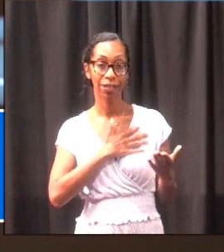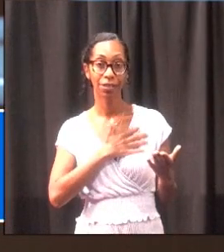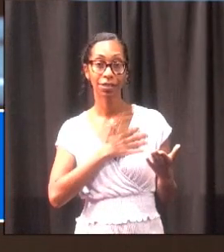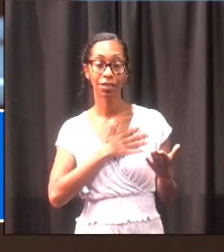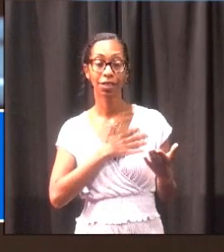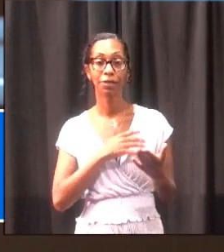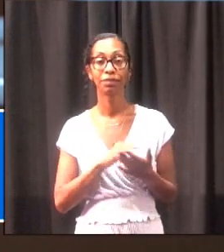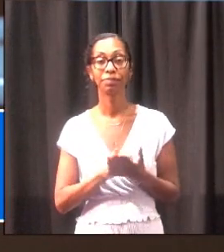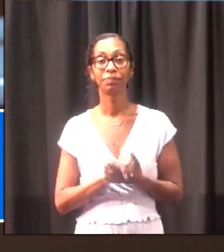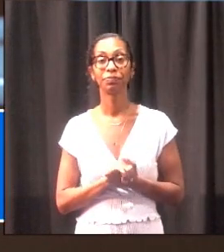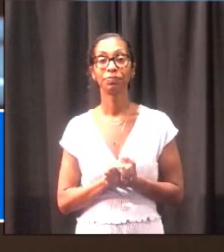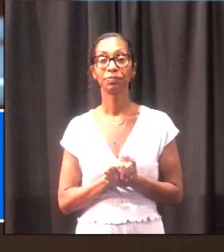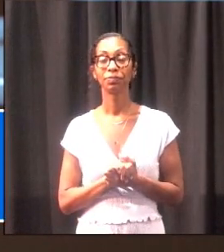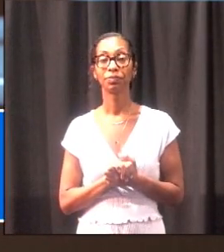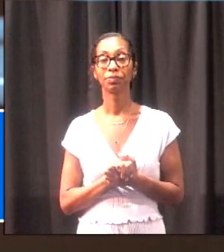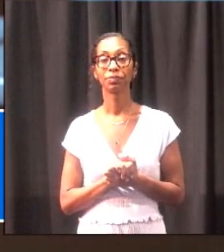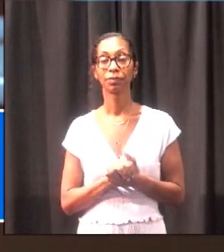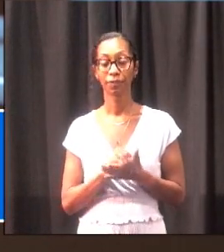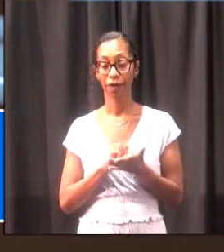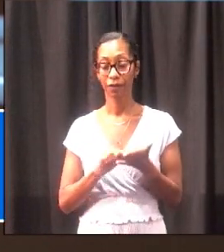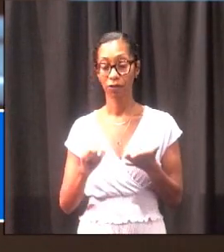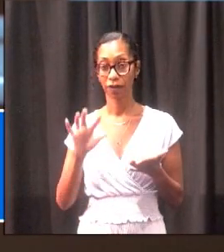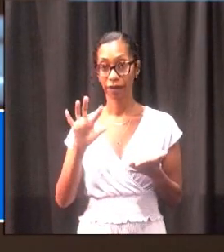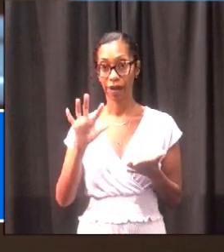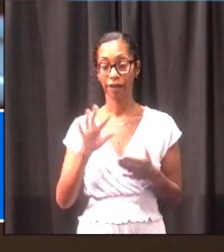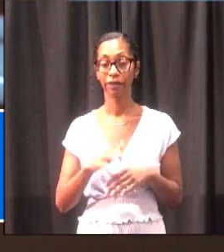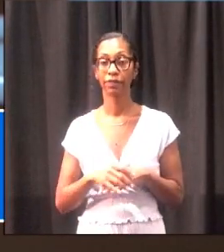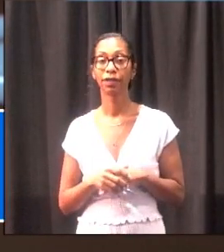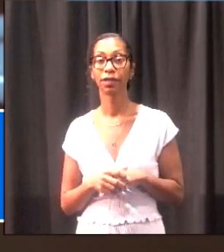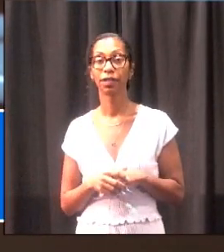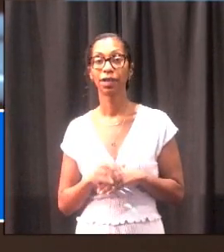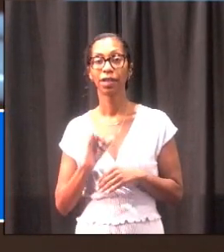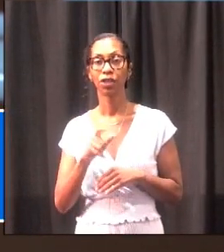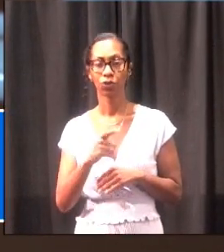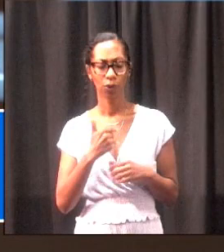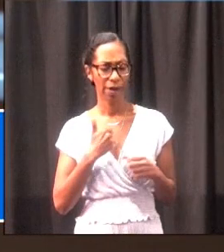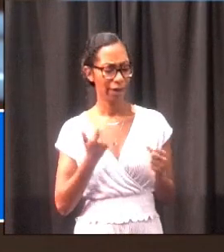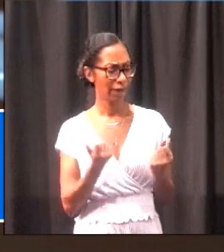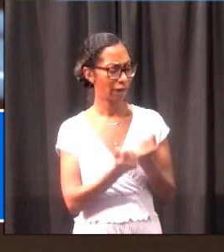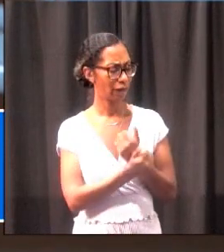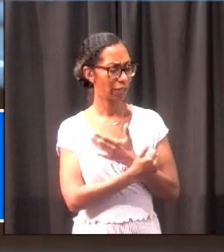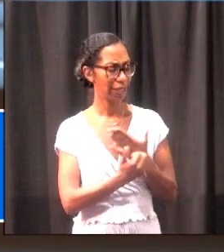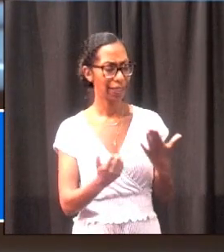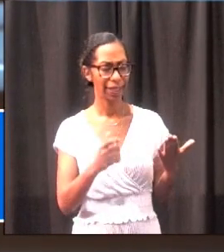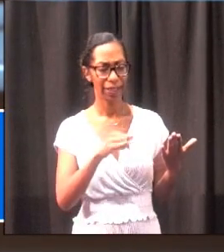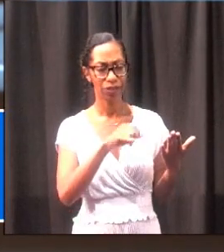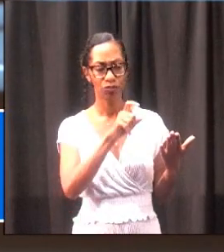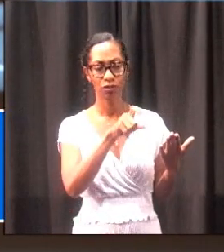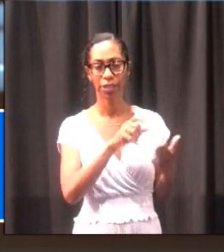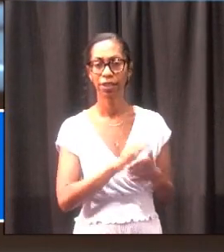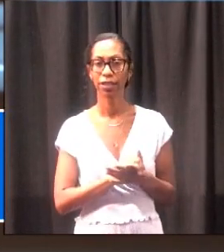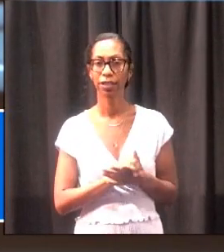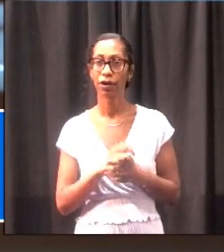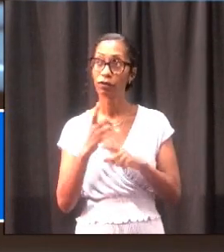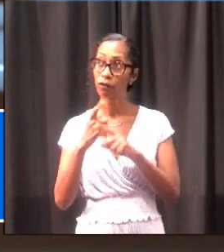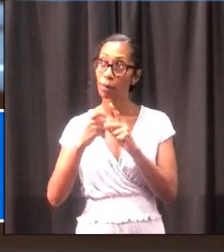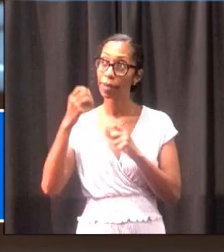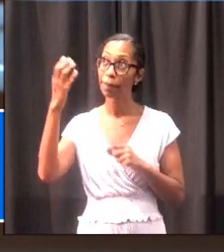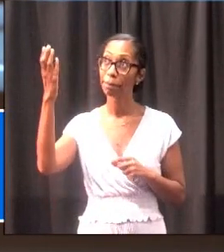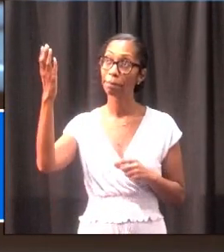There it is, verse 5, he says, that you were enriched in everything by him in all